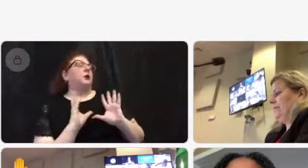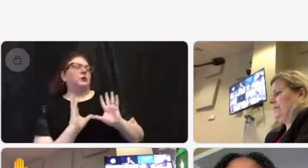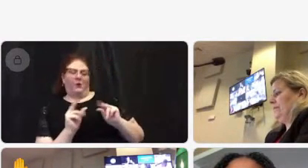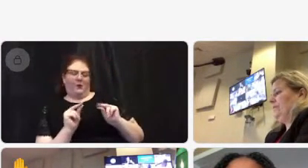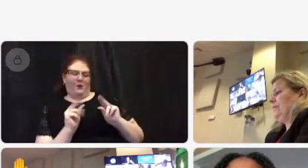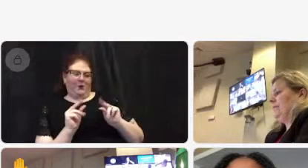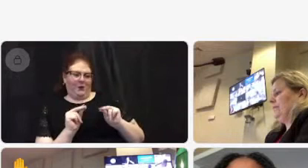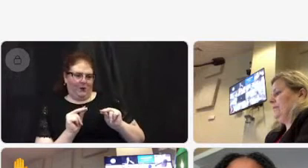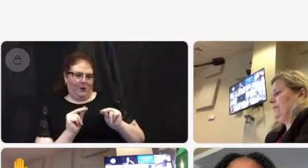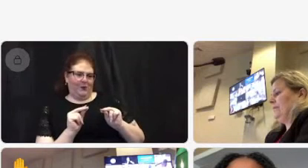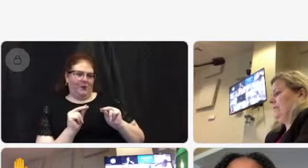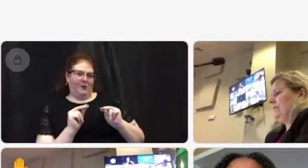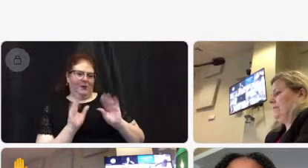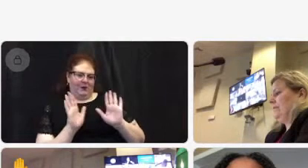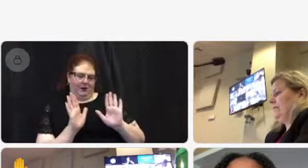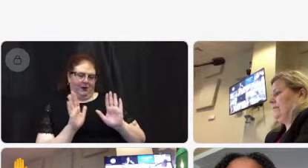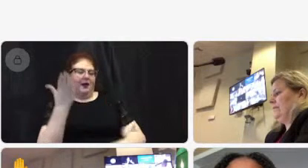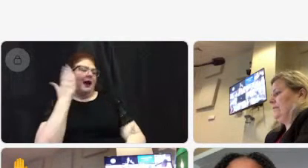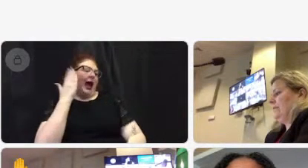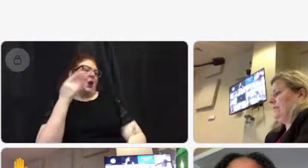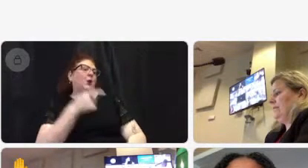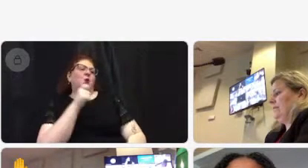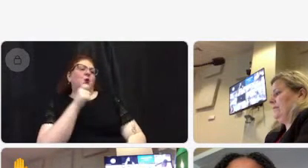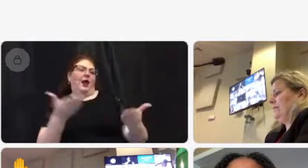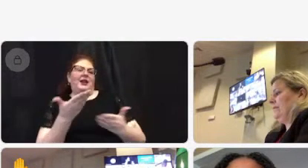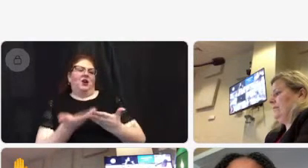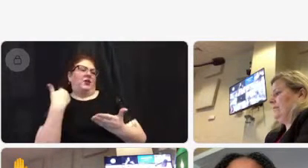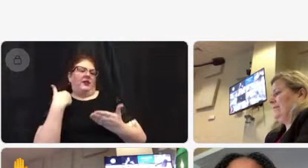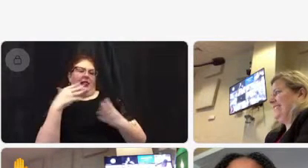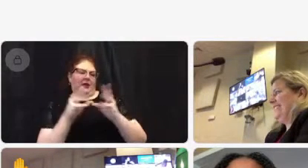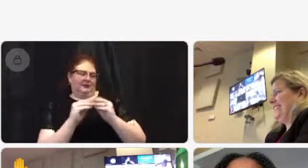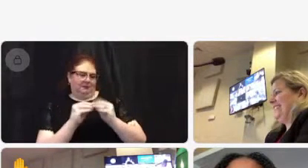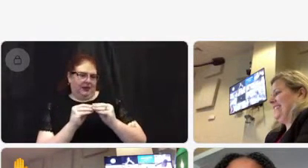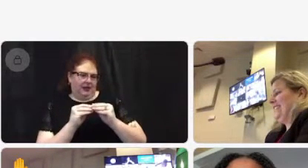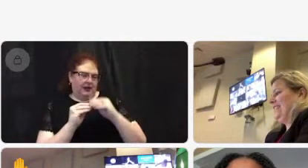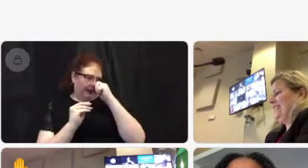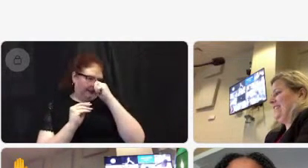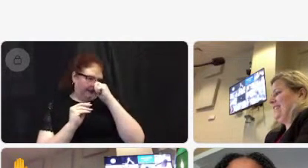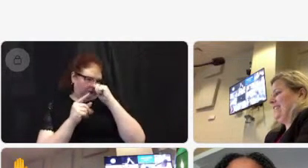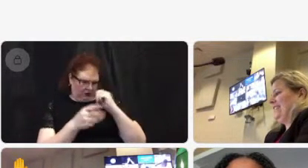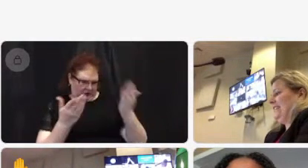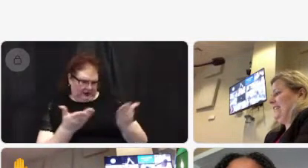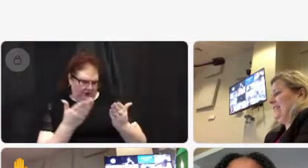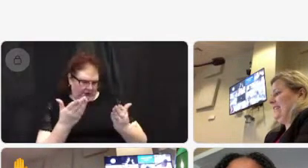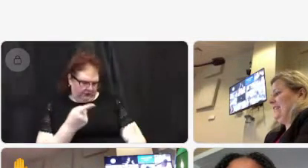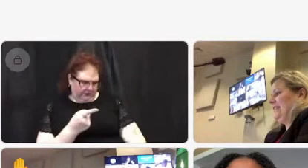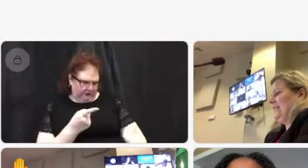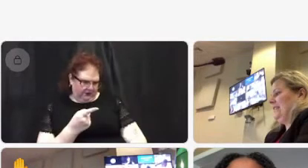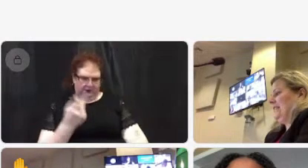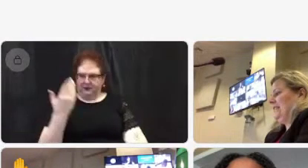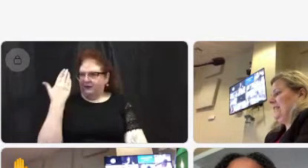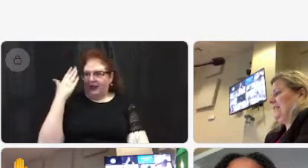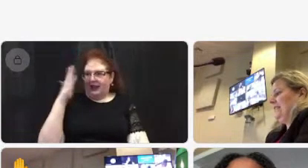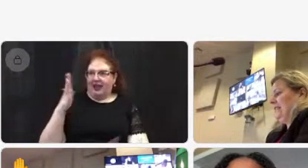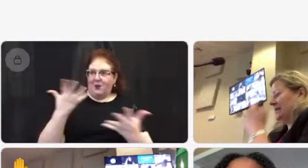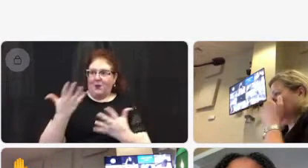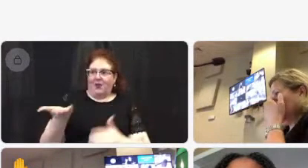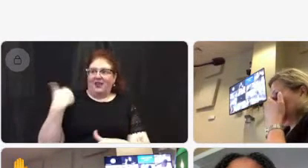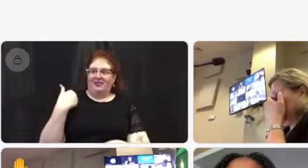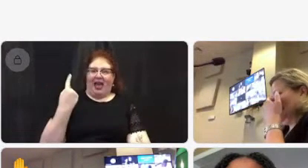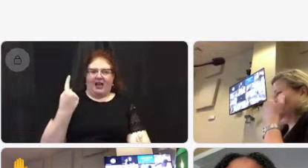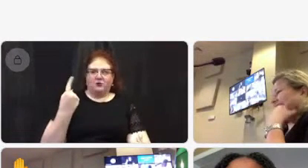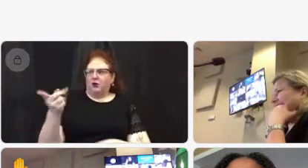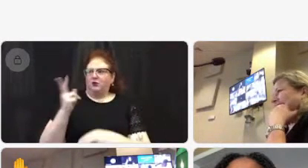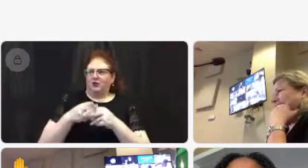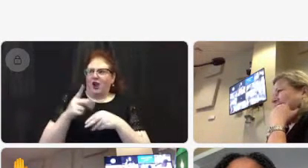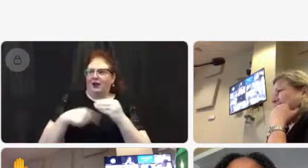And I know you weren't here for the last one, so I don't think were you here? I don't know what the last one you're referring to,